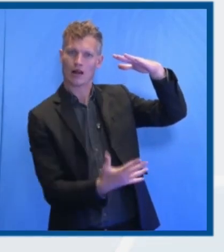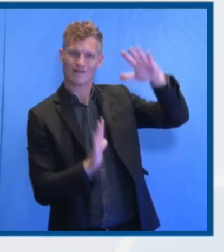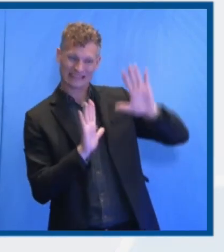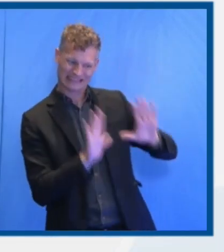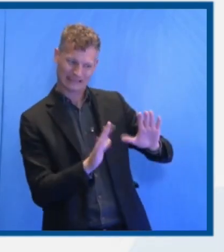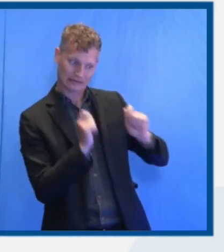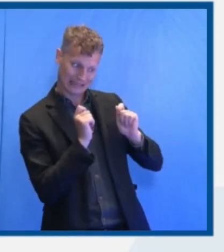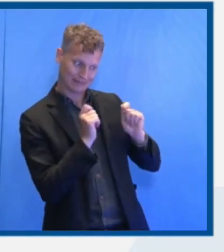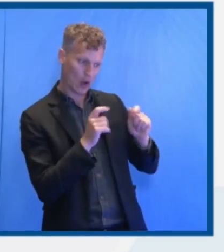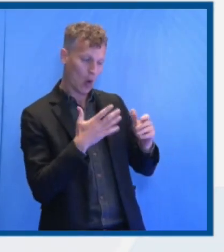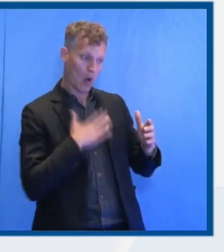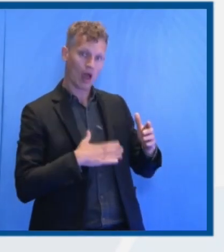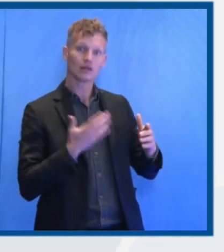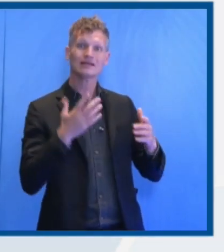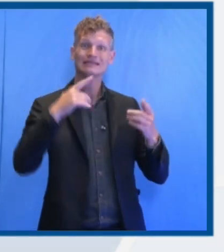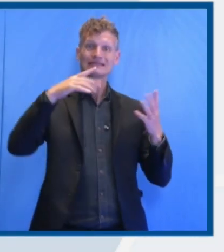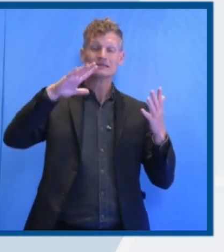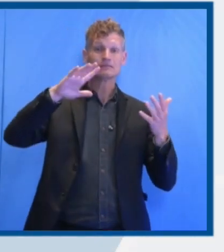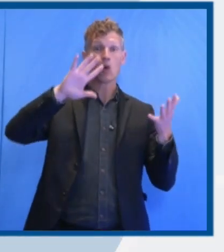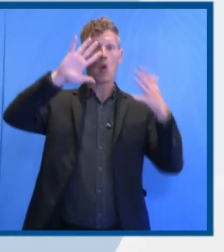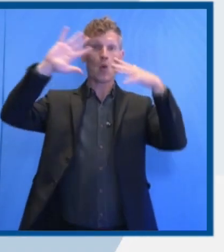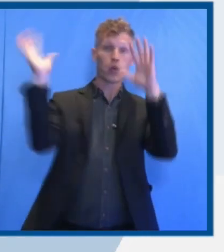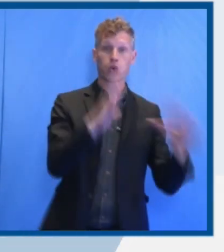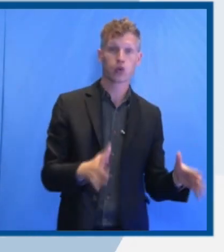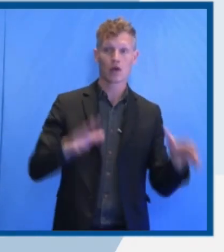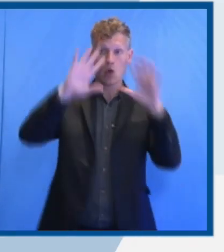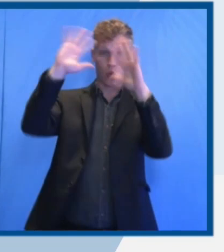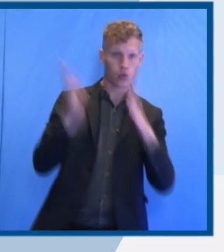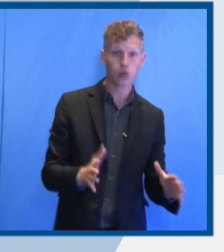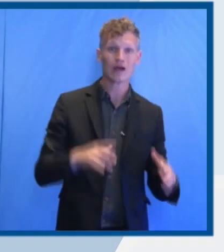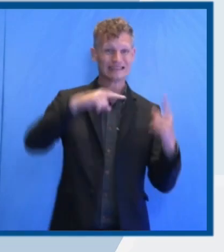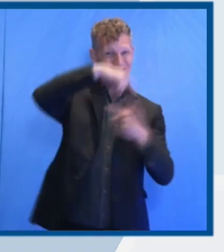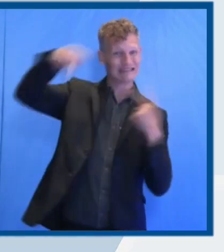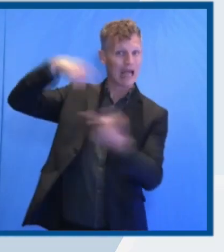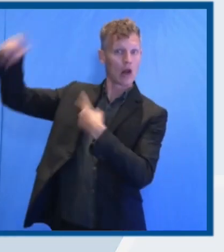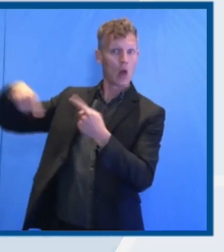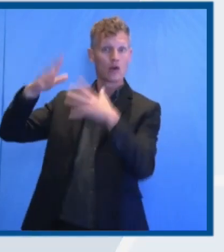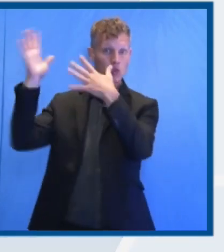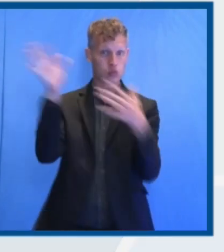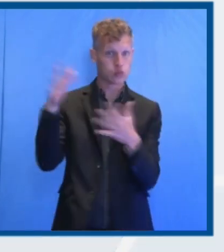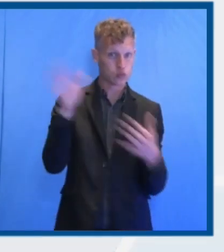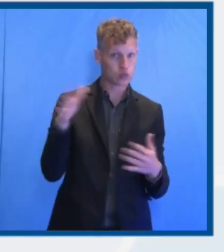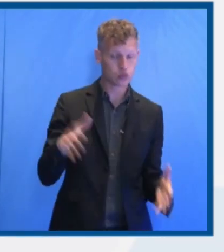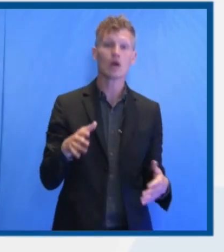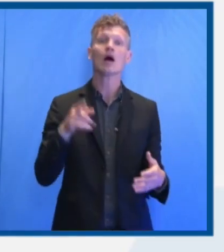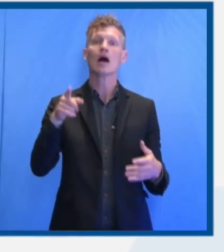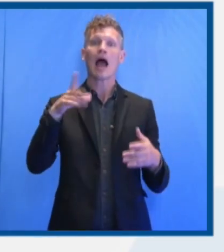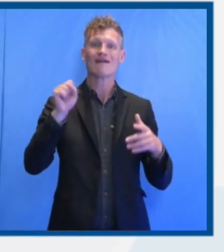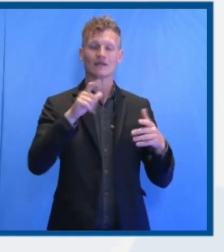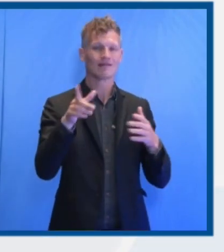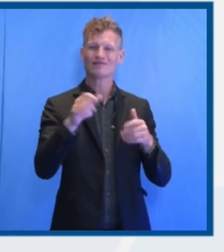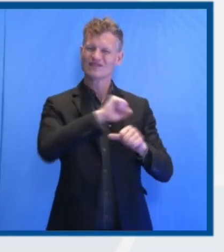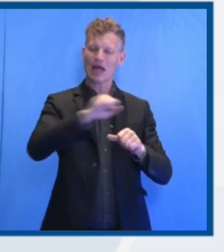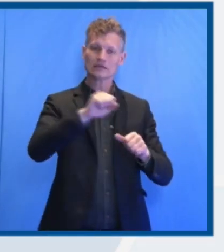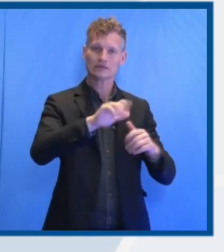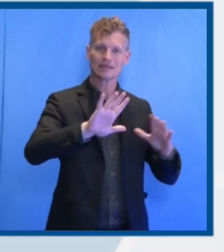remove debris, etc., after the cyclone has happened. And that means that they're getting directly paid from the insurance payout, and